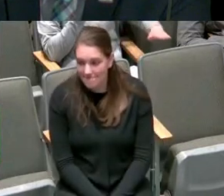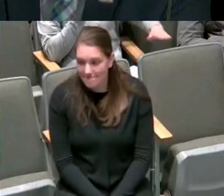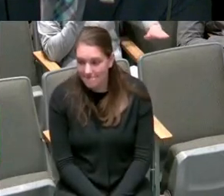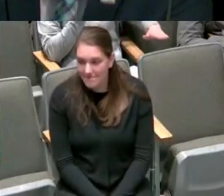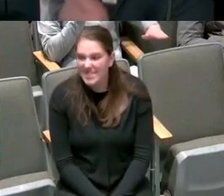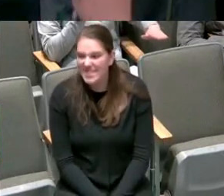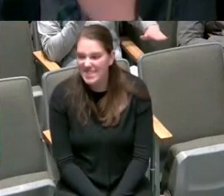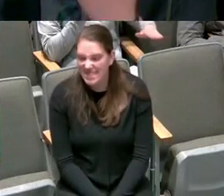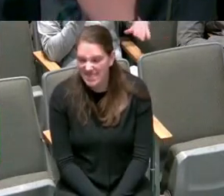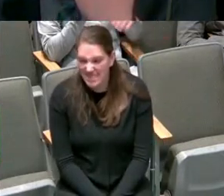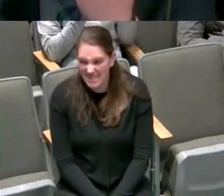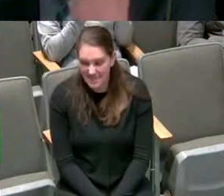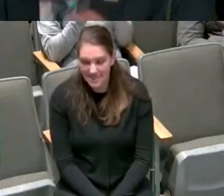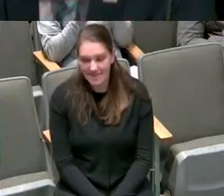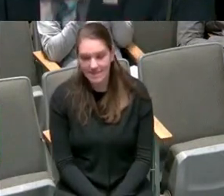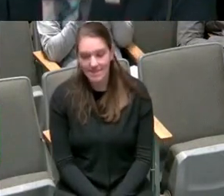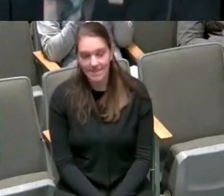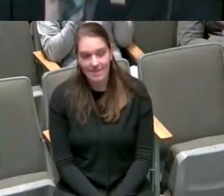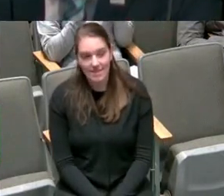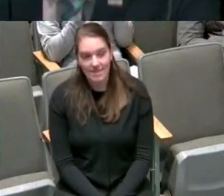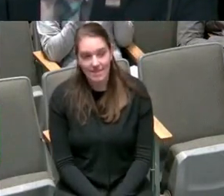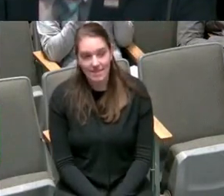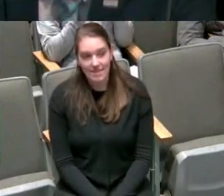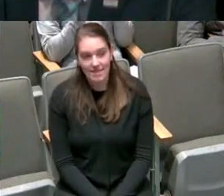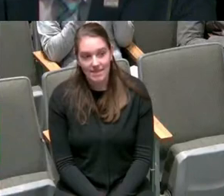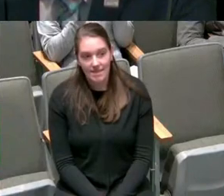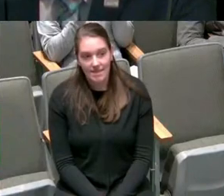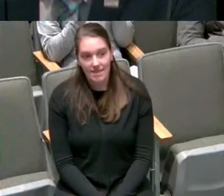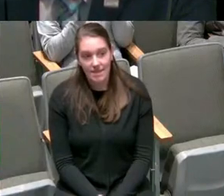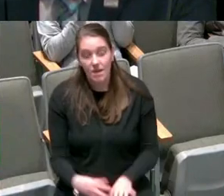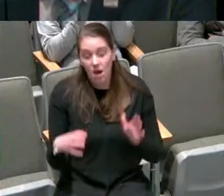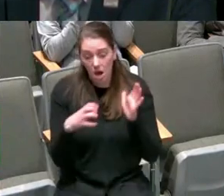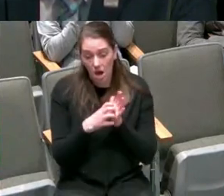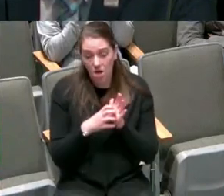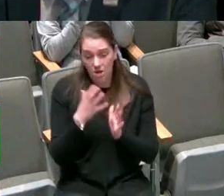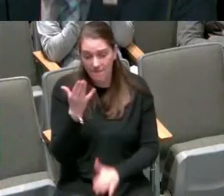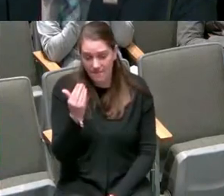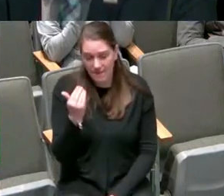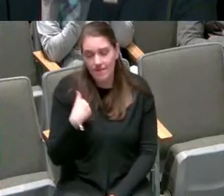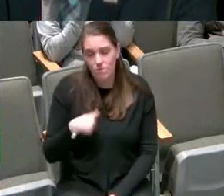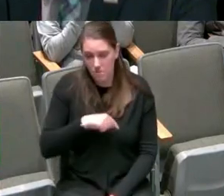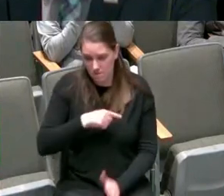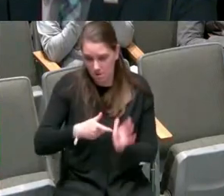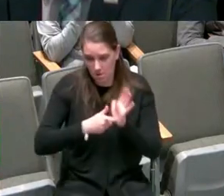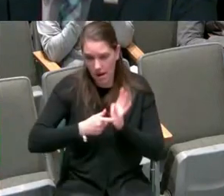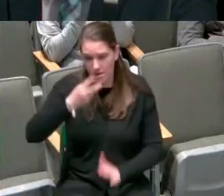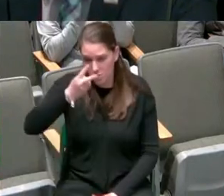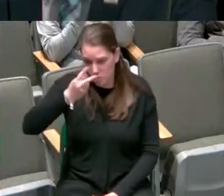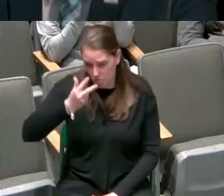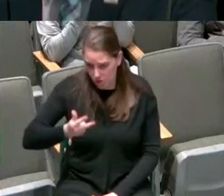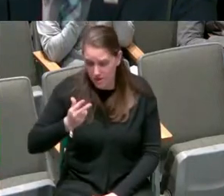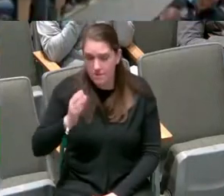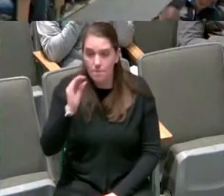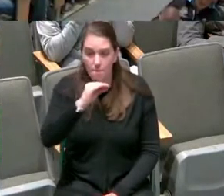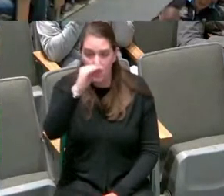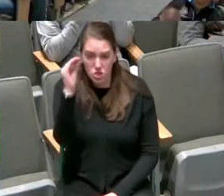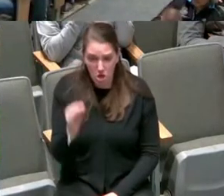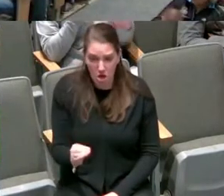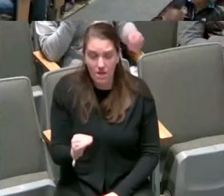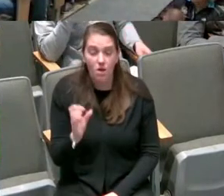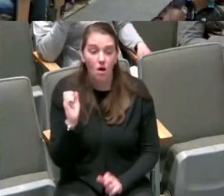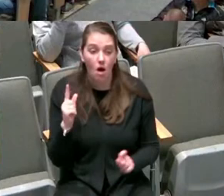okay so for Article 15 we need a two-thirds majority all in favor please